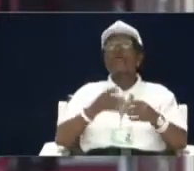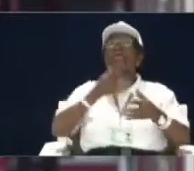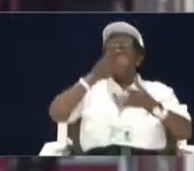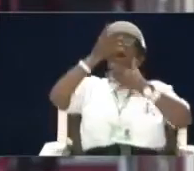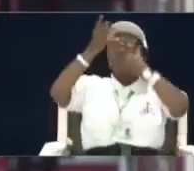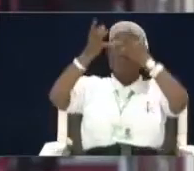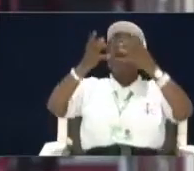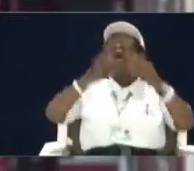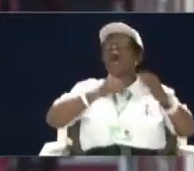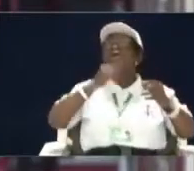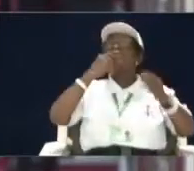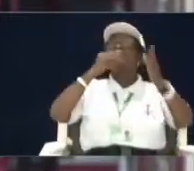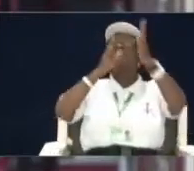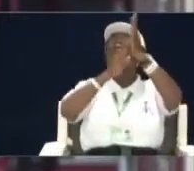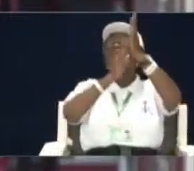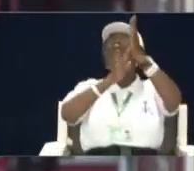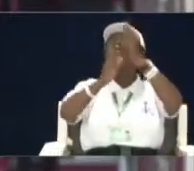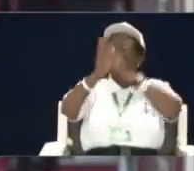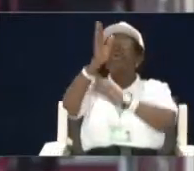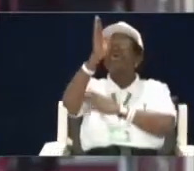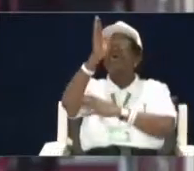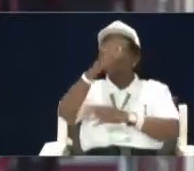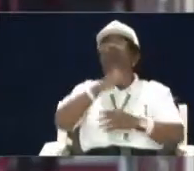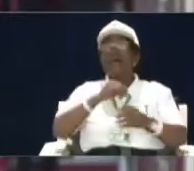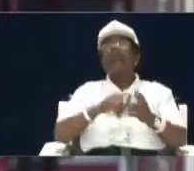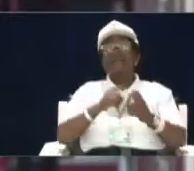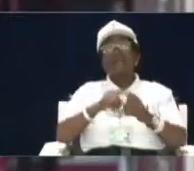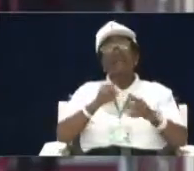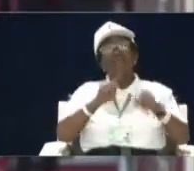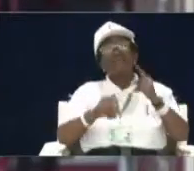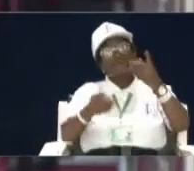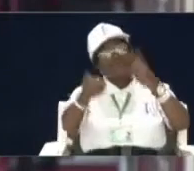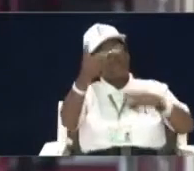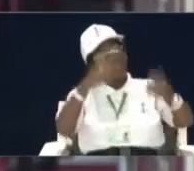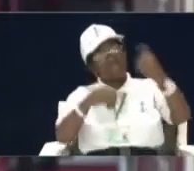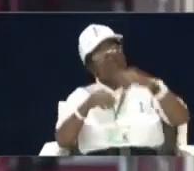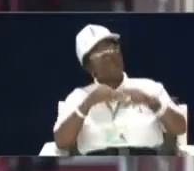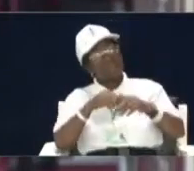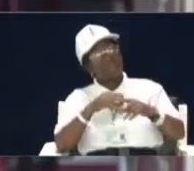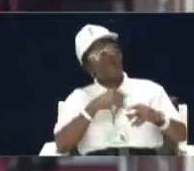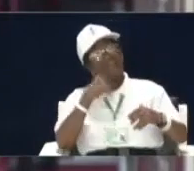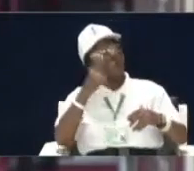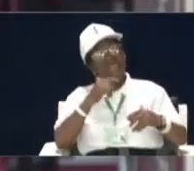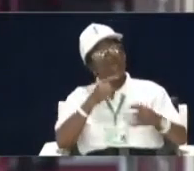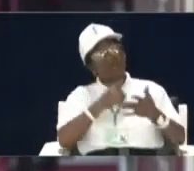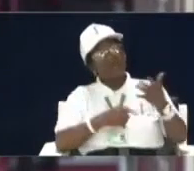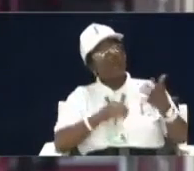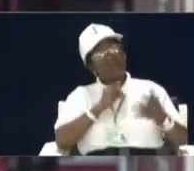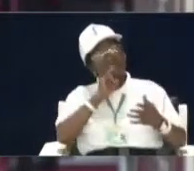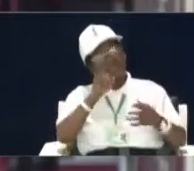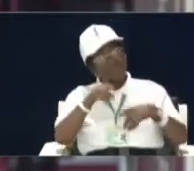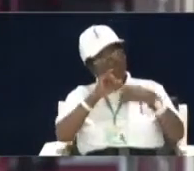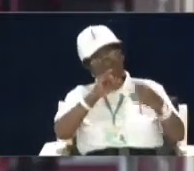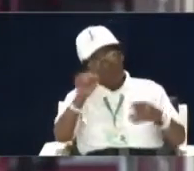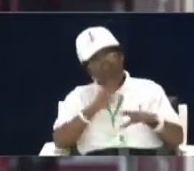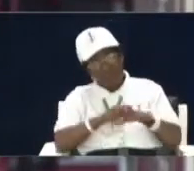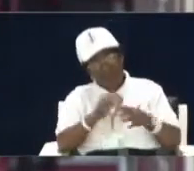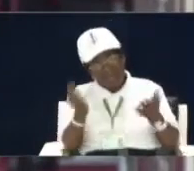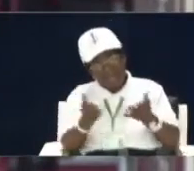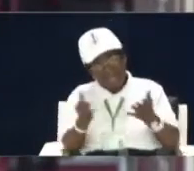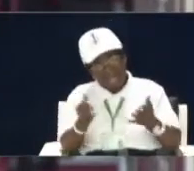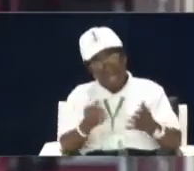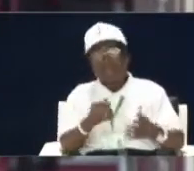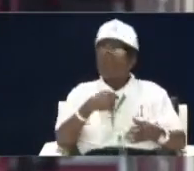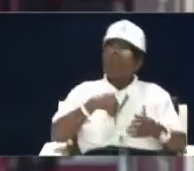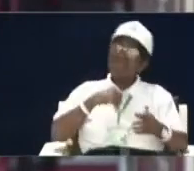God, and then people came in and say, what's going on here? Oh, I'm just thanking God. For